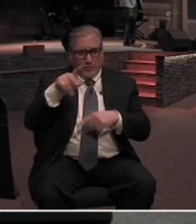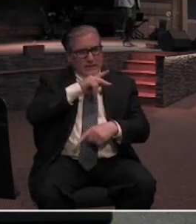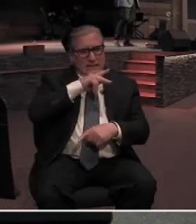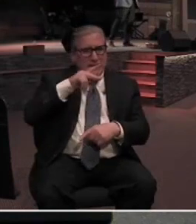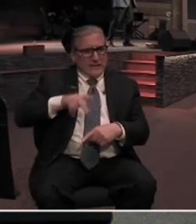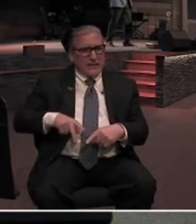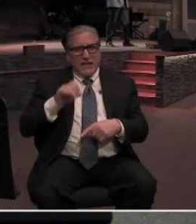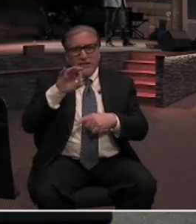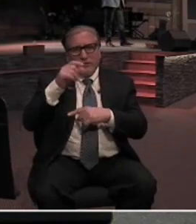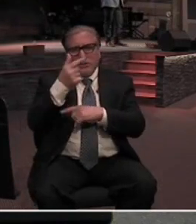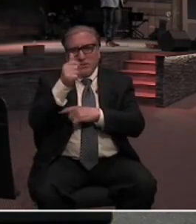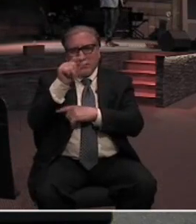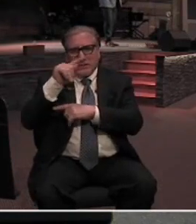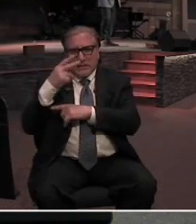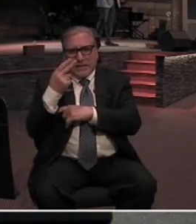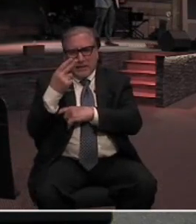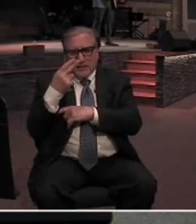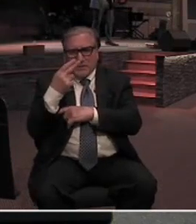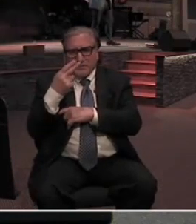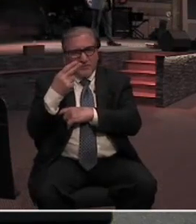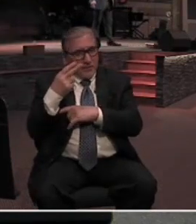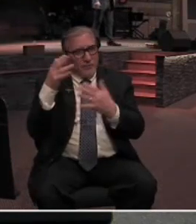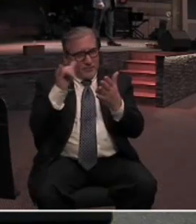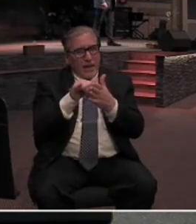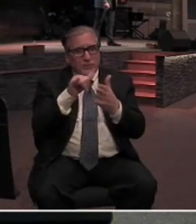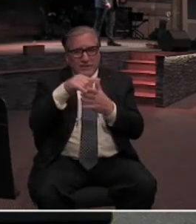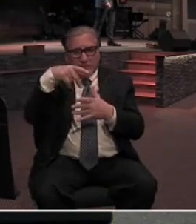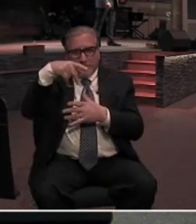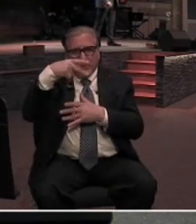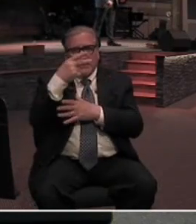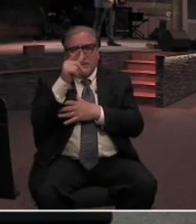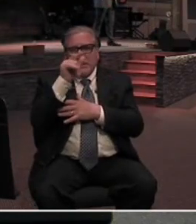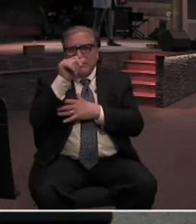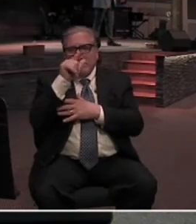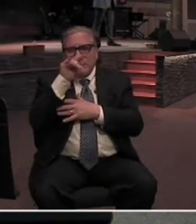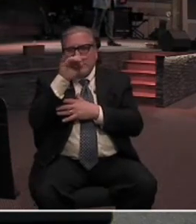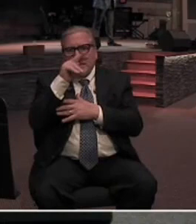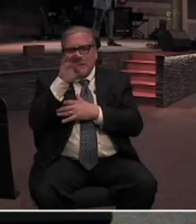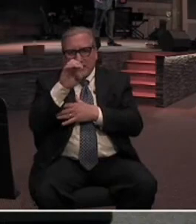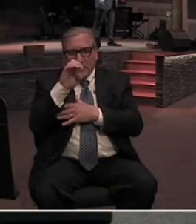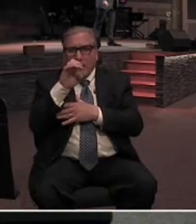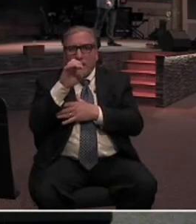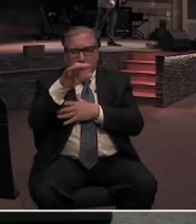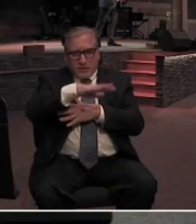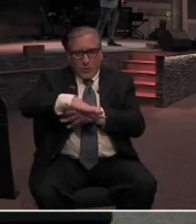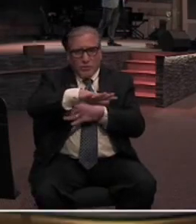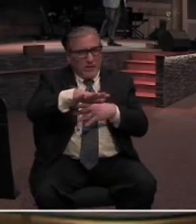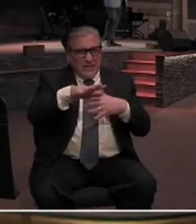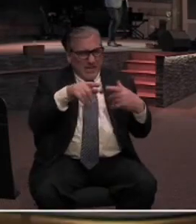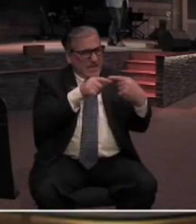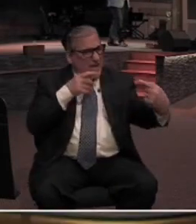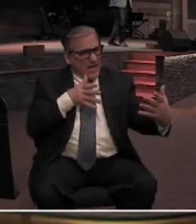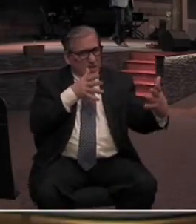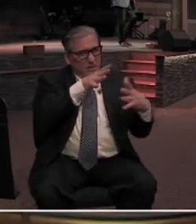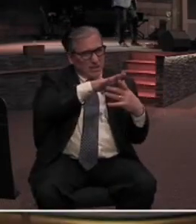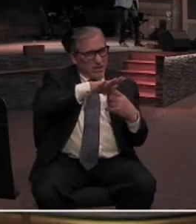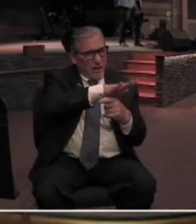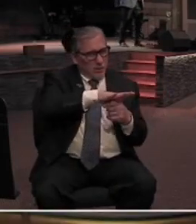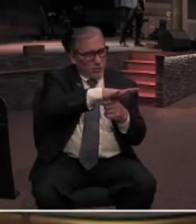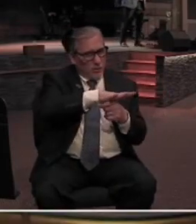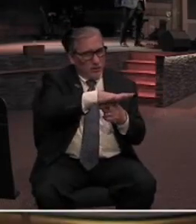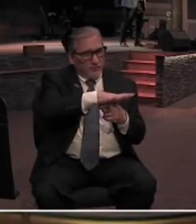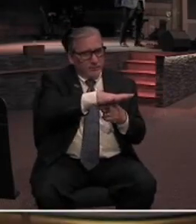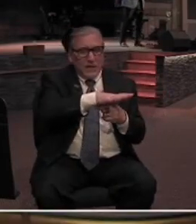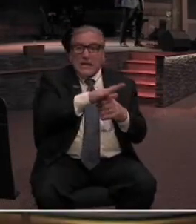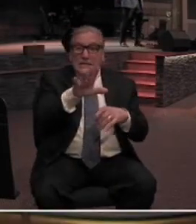Gath. Gath was in Philistine territory. It was in enemy territory. David